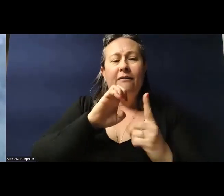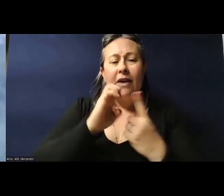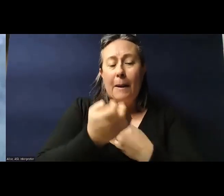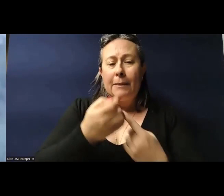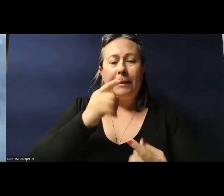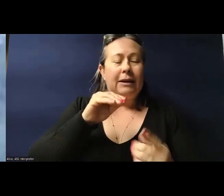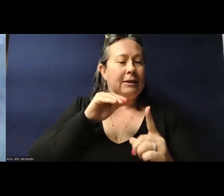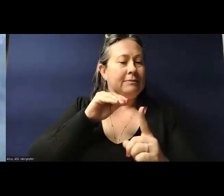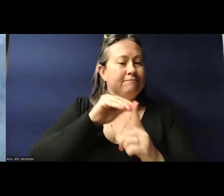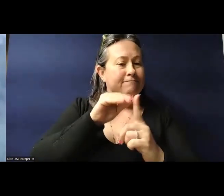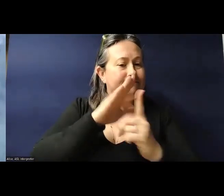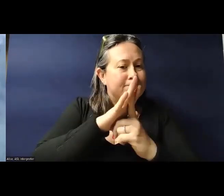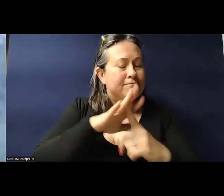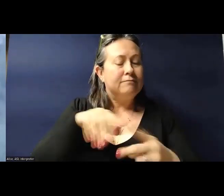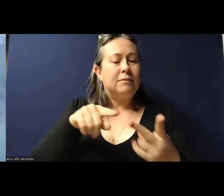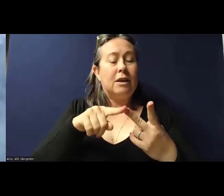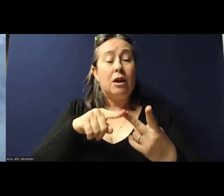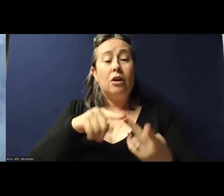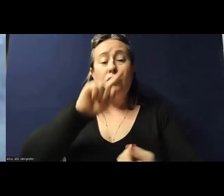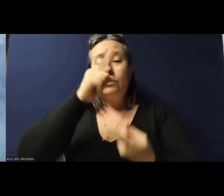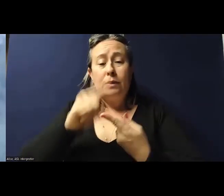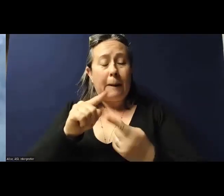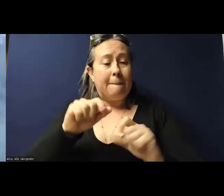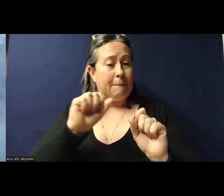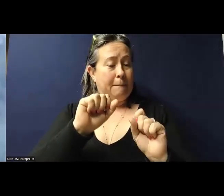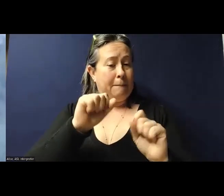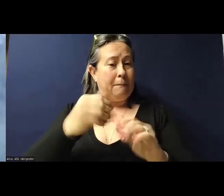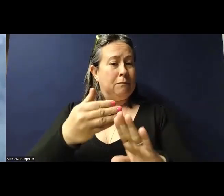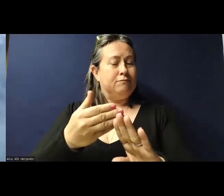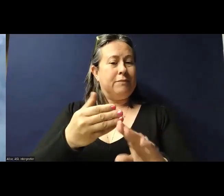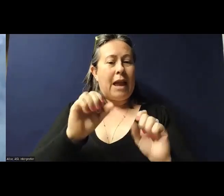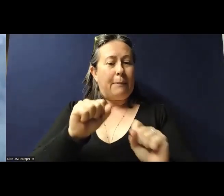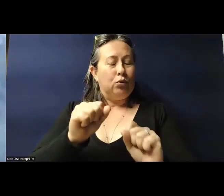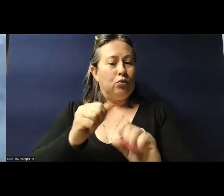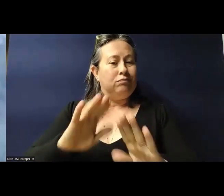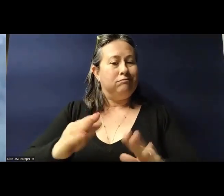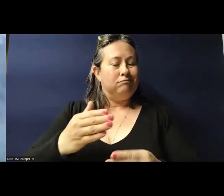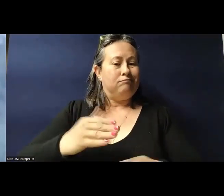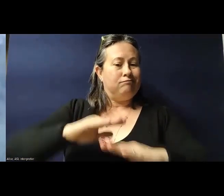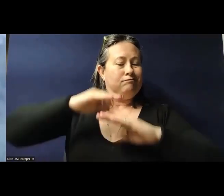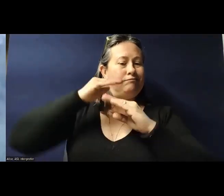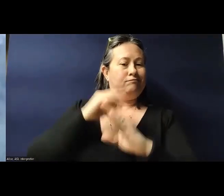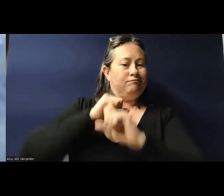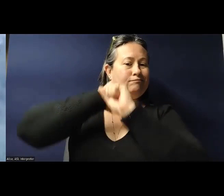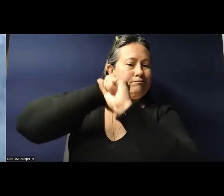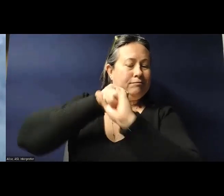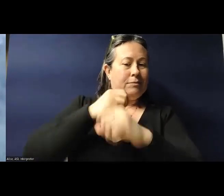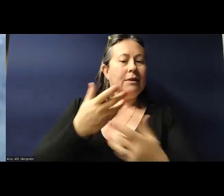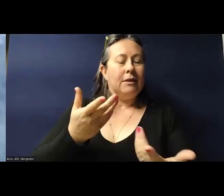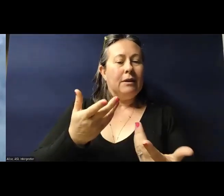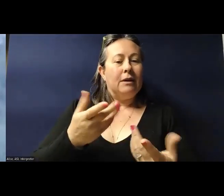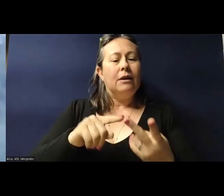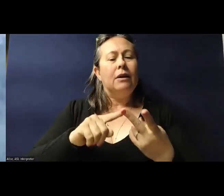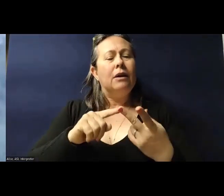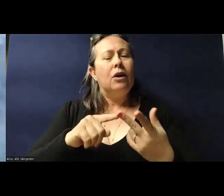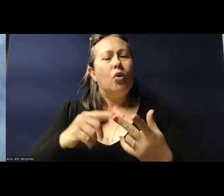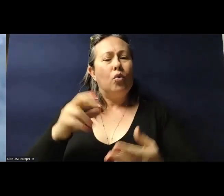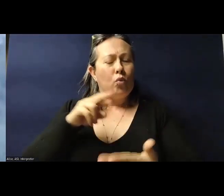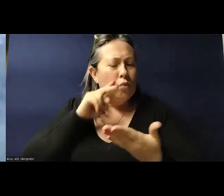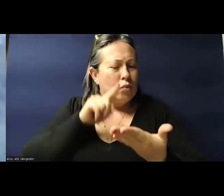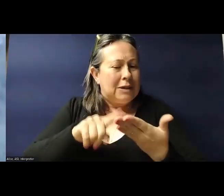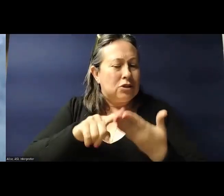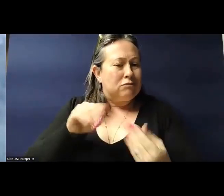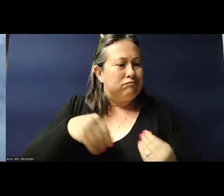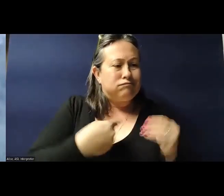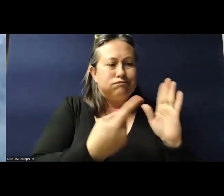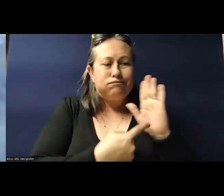decrease the impact of preventable cancers. Four, bring cutting-edge research through the pipelines to patients and